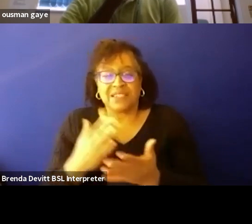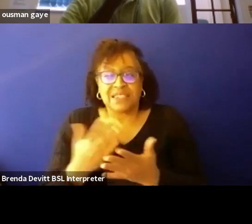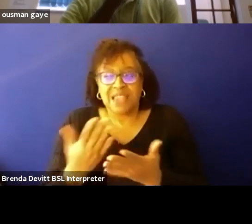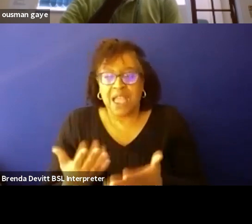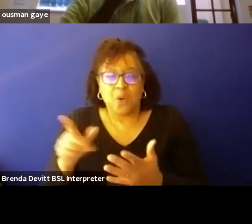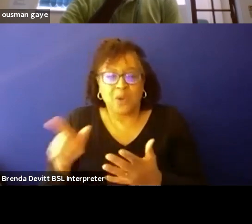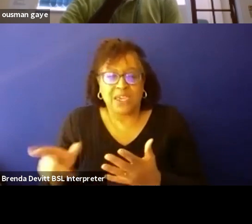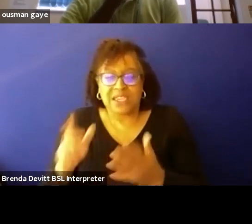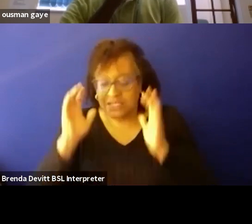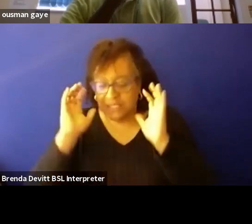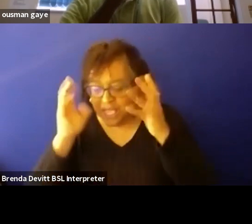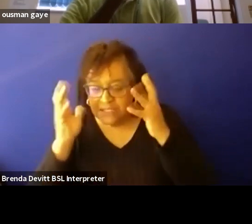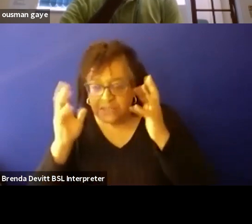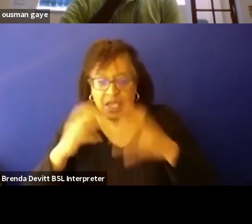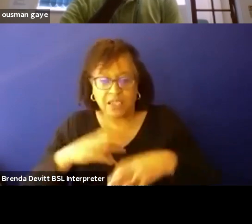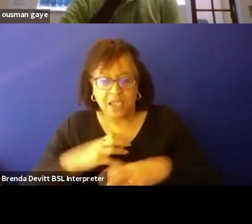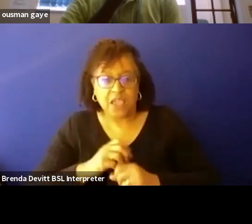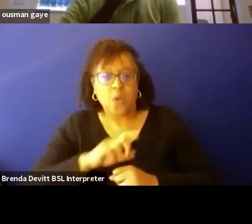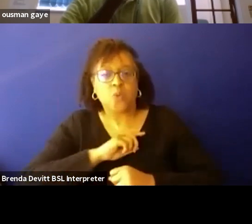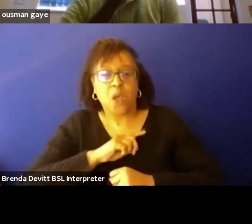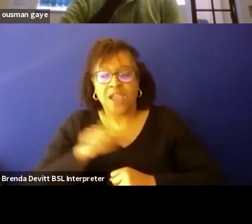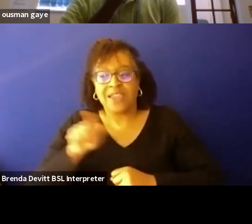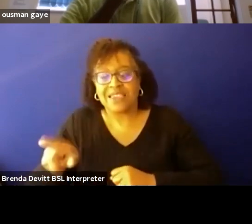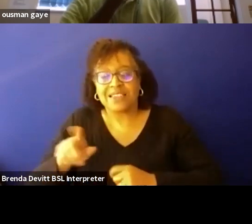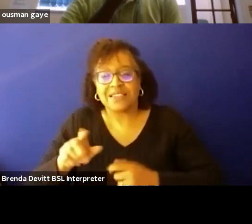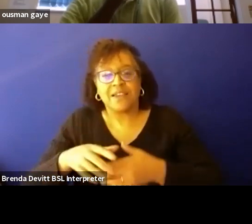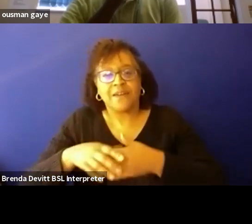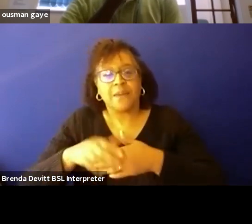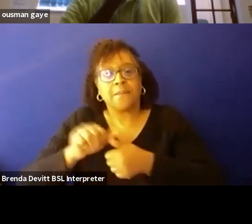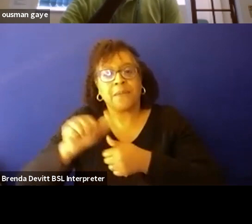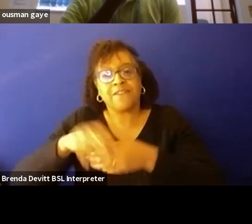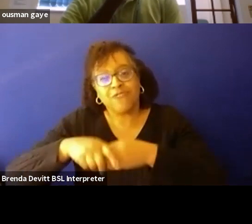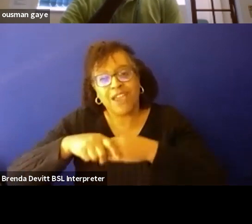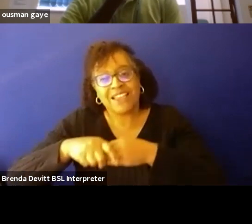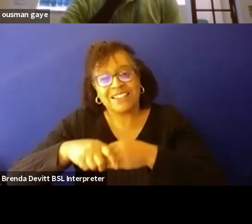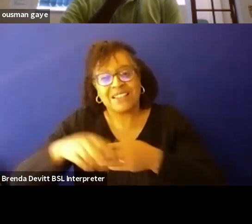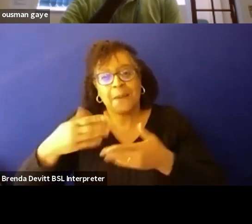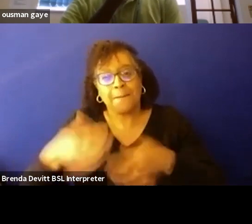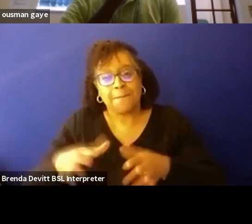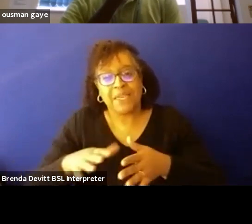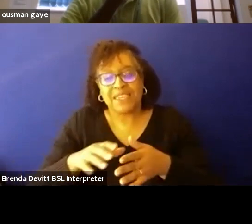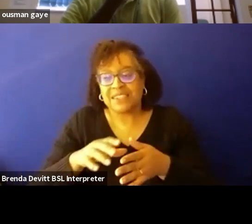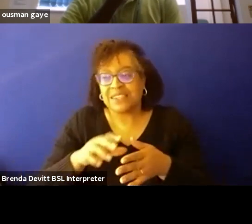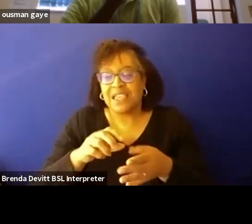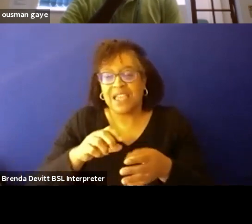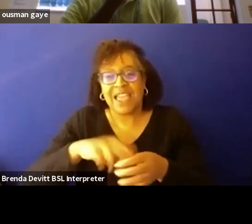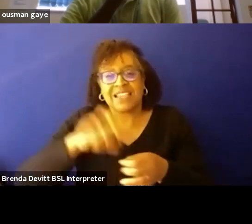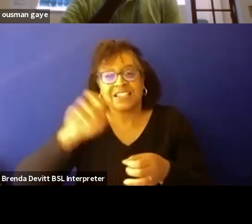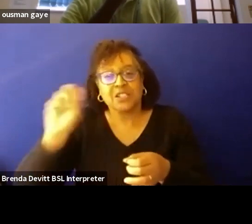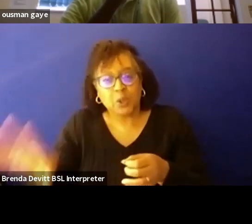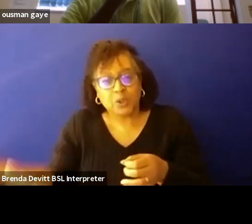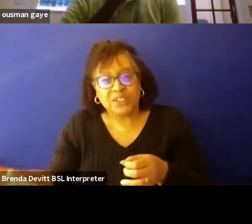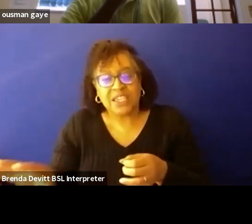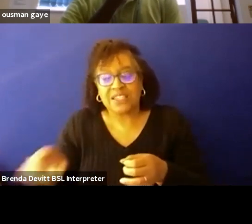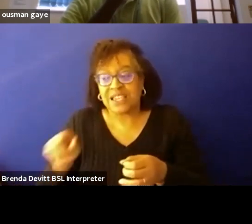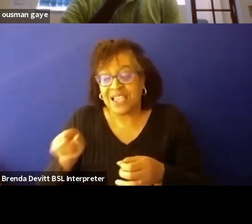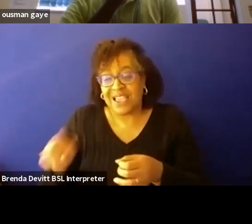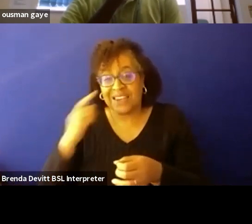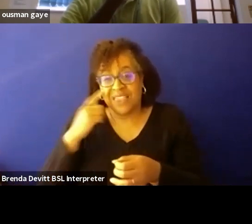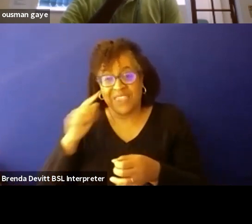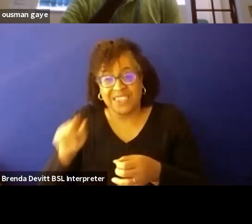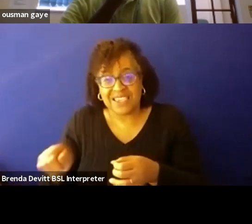see his anxiety heightening, and they're talking about his behaviour. So I'm just getting anxious that it might boil to a